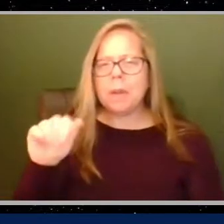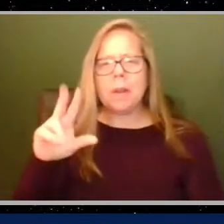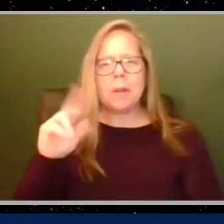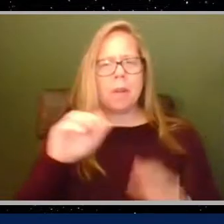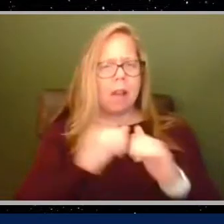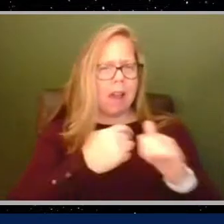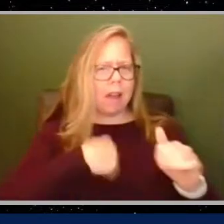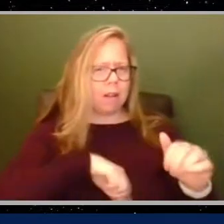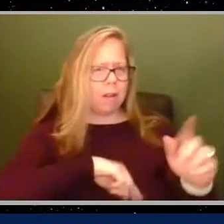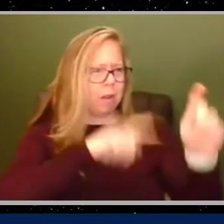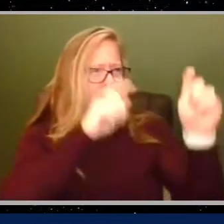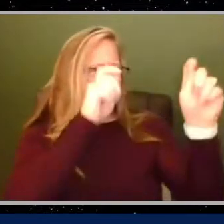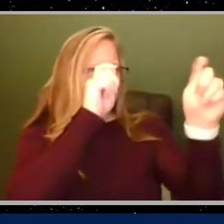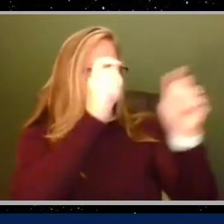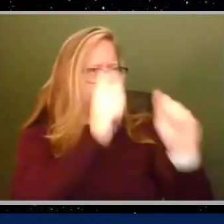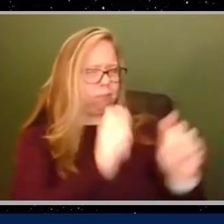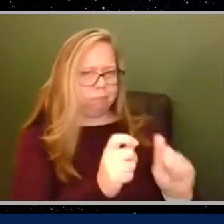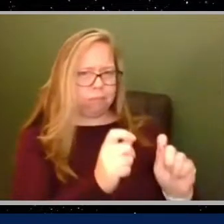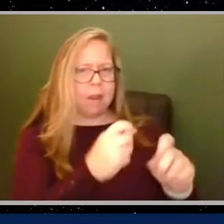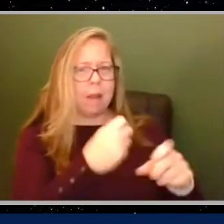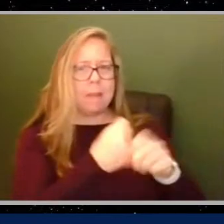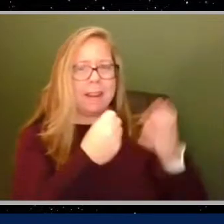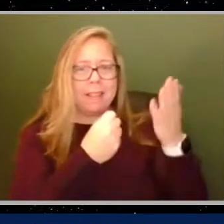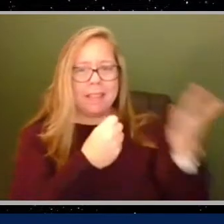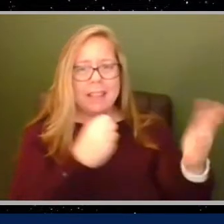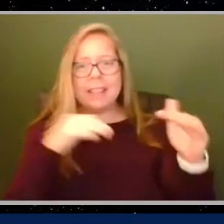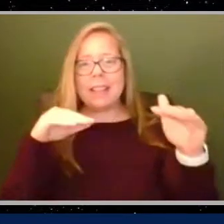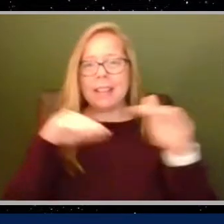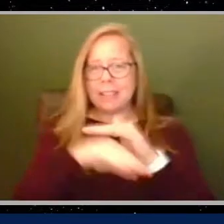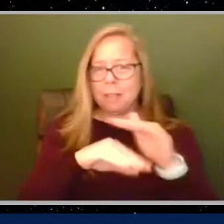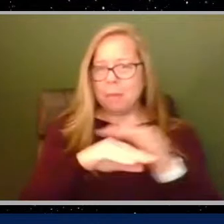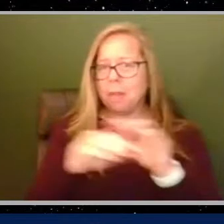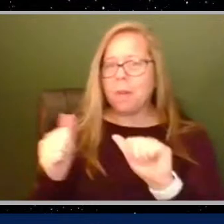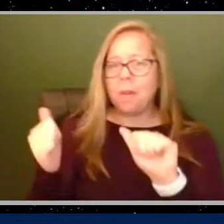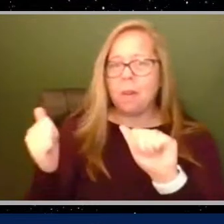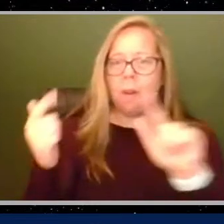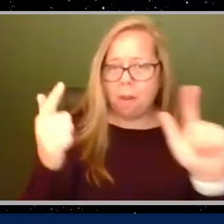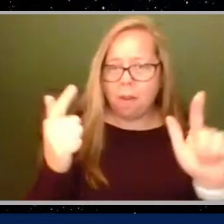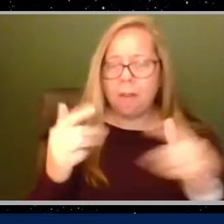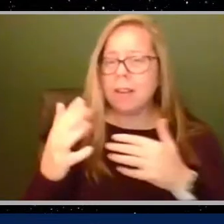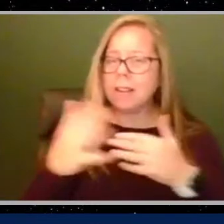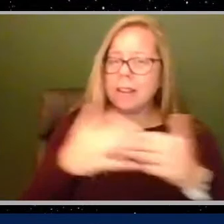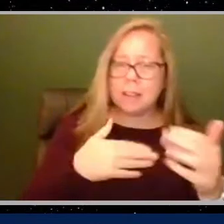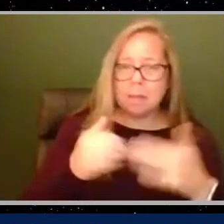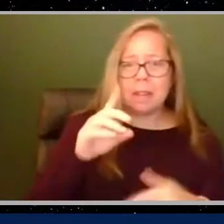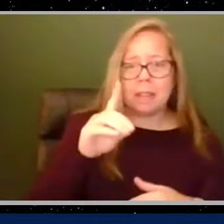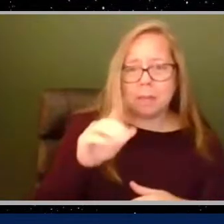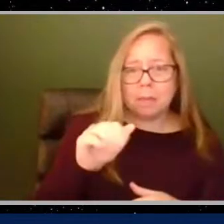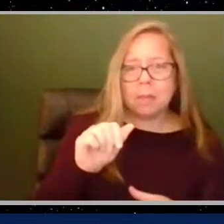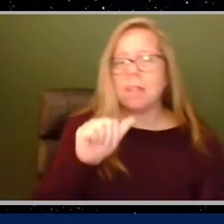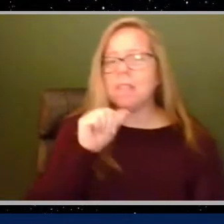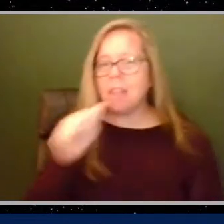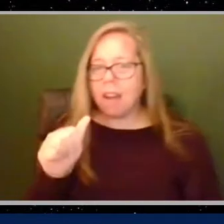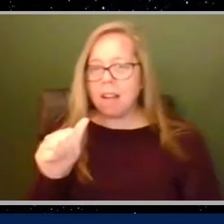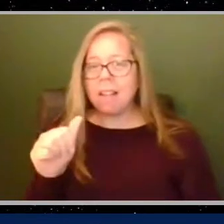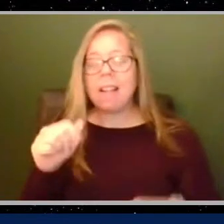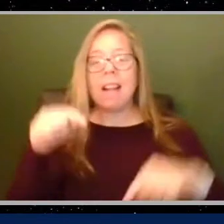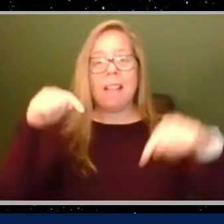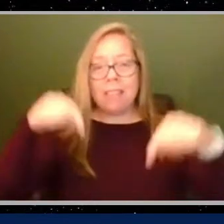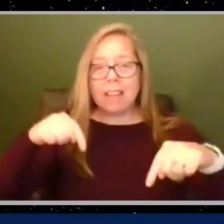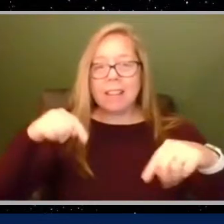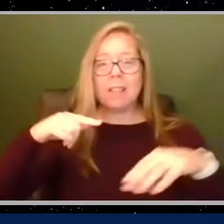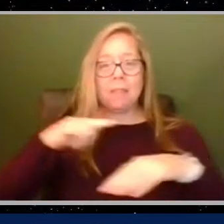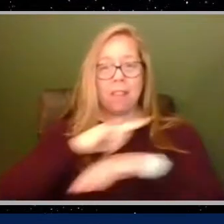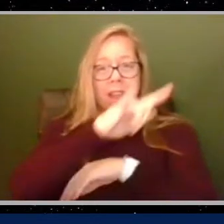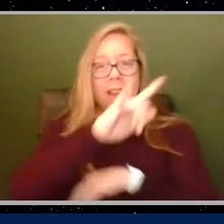with the disability can still perform the same tasks as someone who doesn't have one? And this really allowed for that, which was phenomenal.